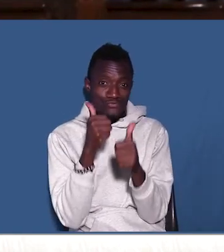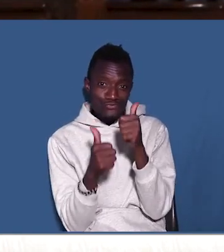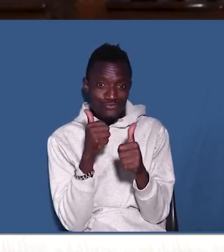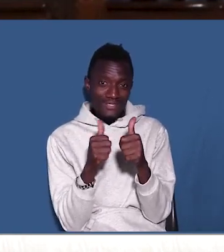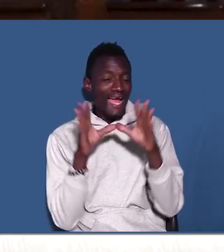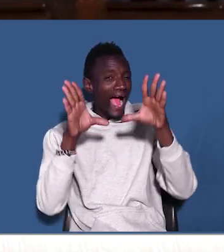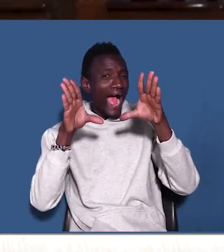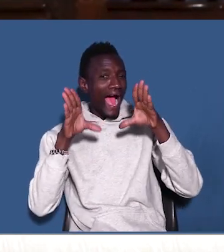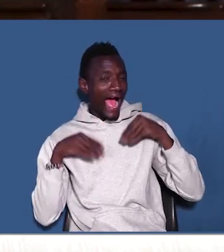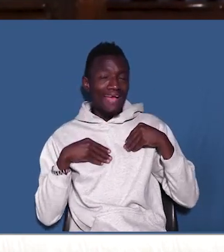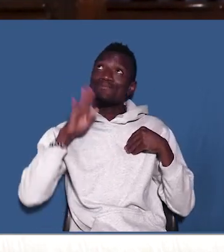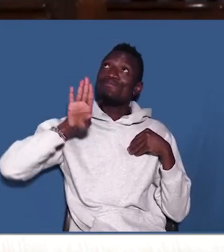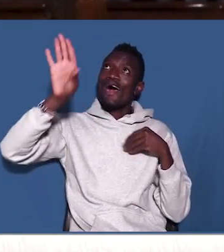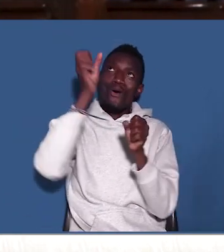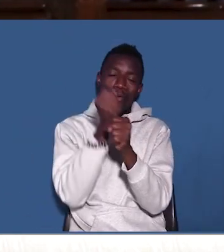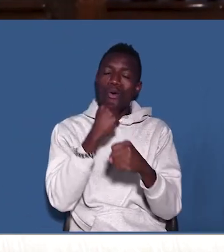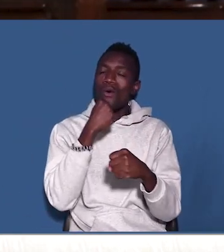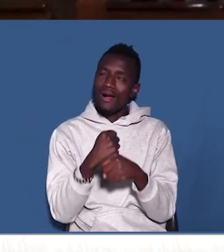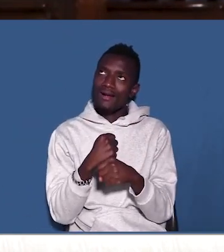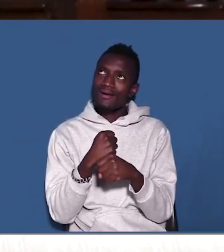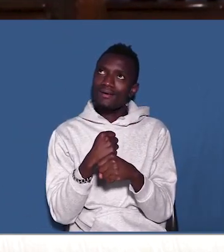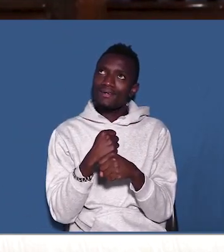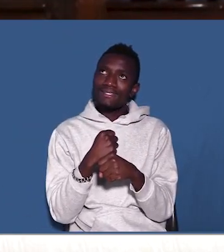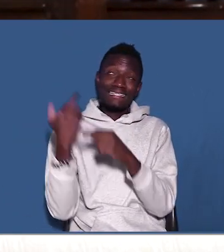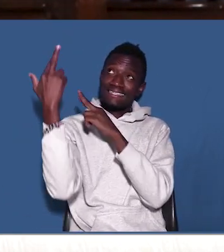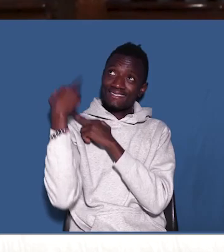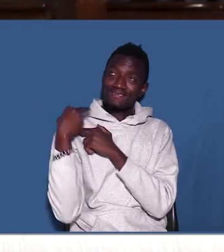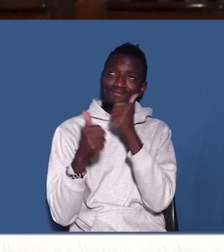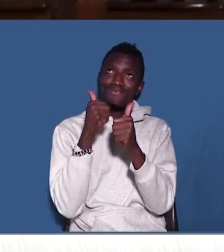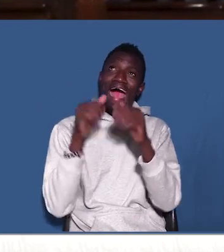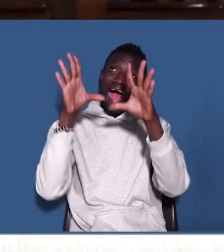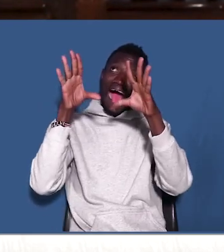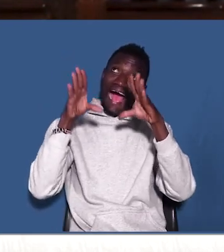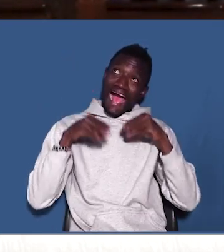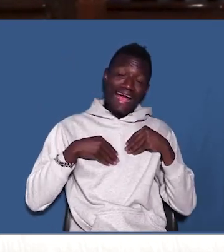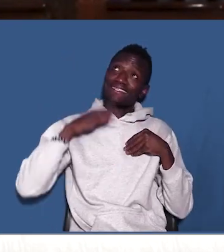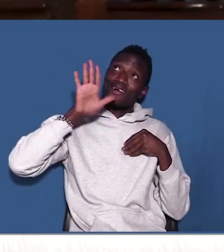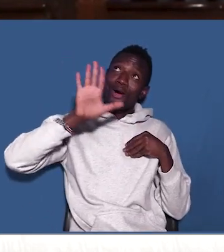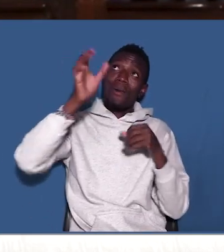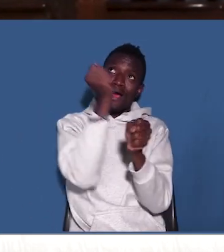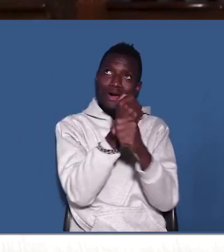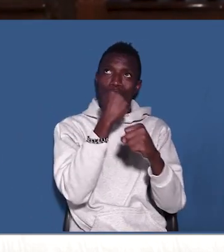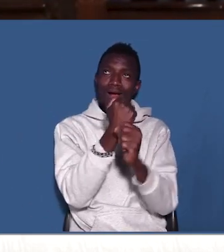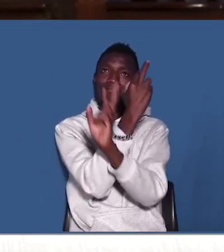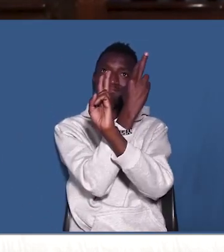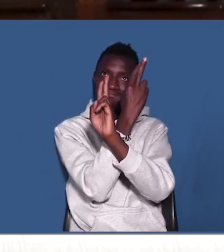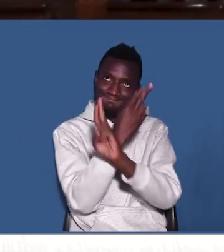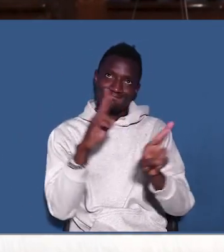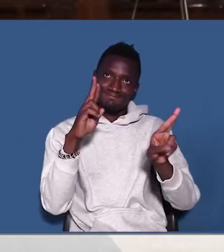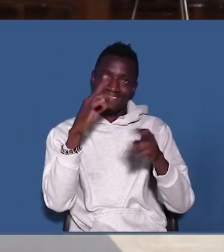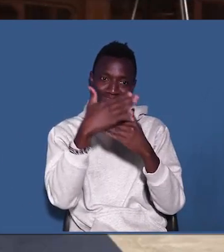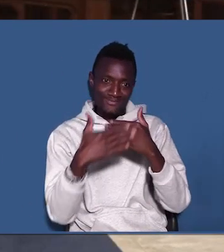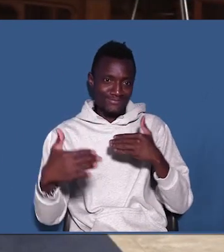2,000 years ago, the redemptive work, that we may live a life that